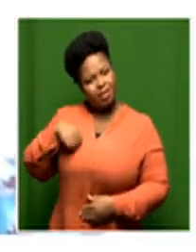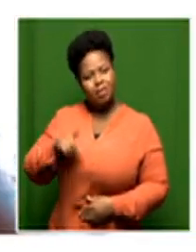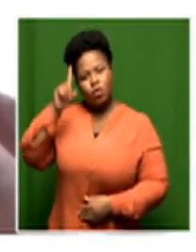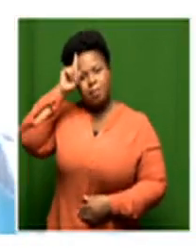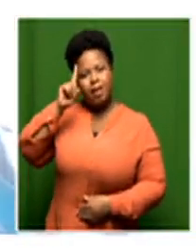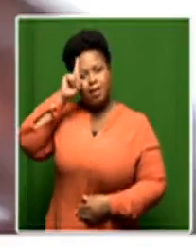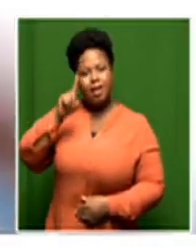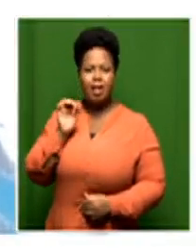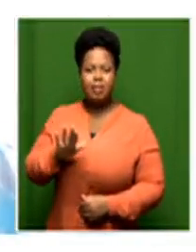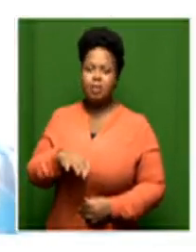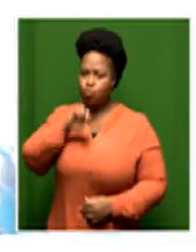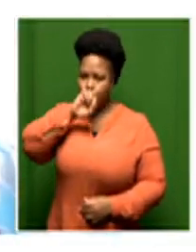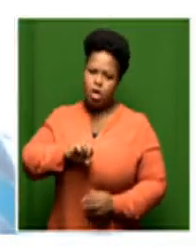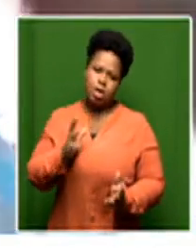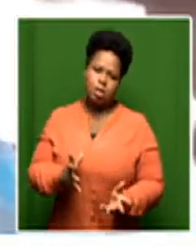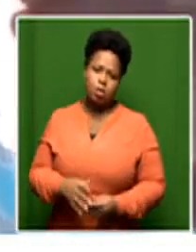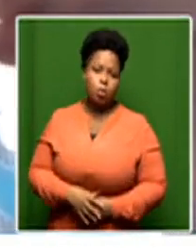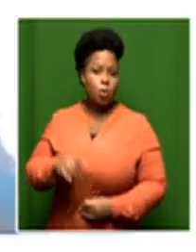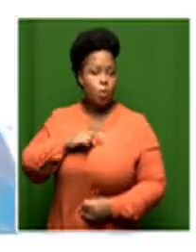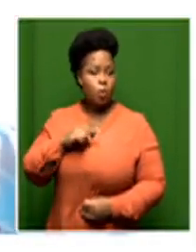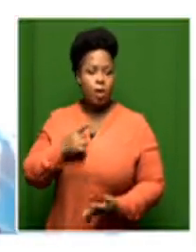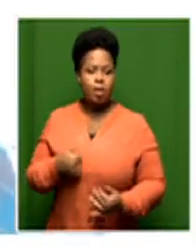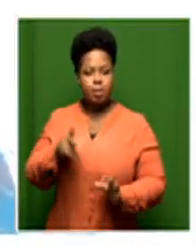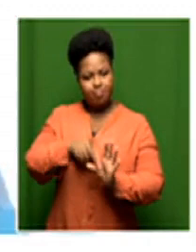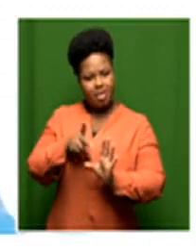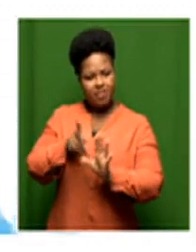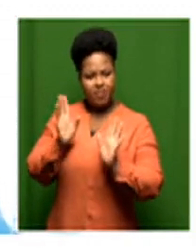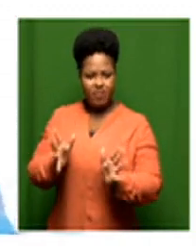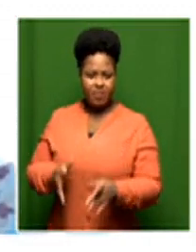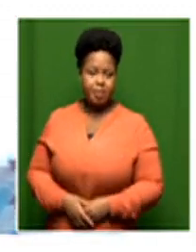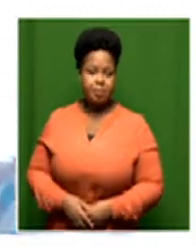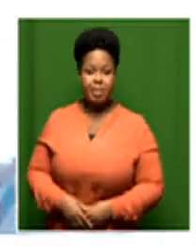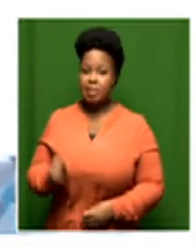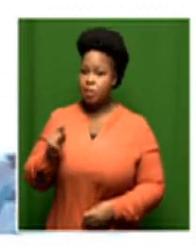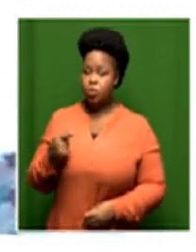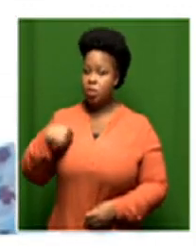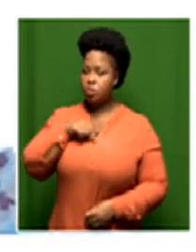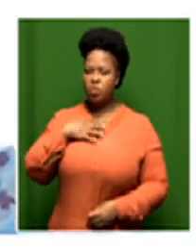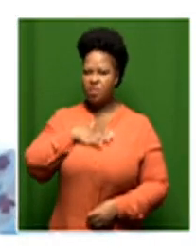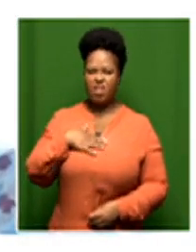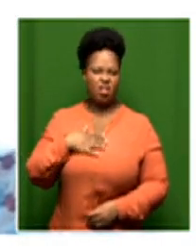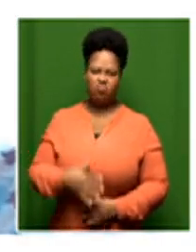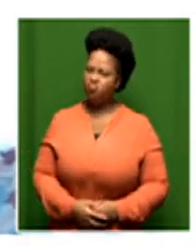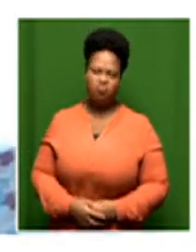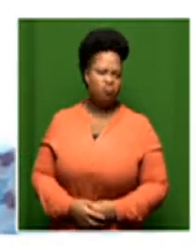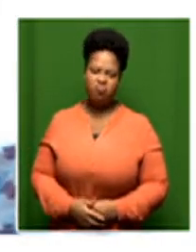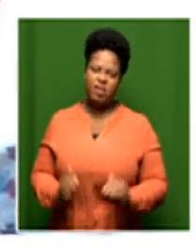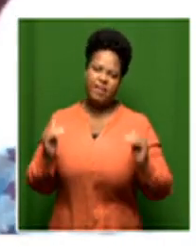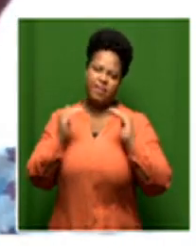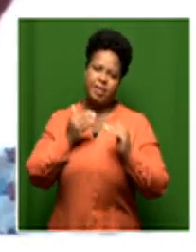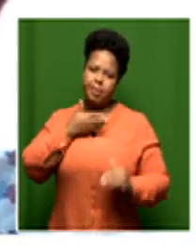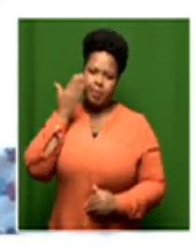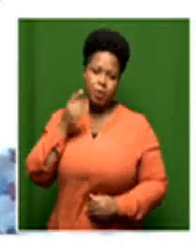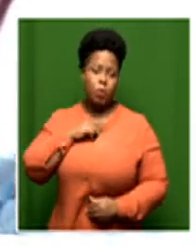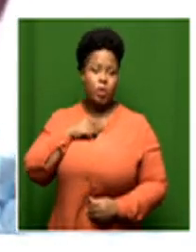Nelson Mandela Municipality. They love it because they participated in this one. We feel disenfranchised because